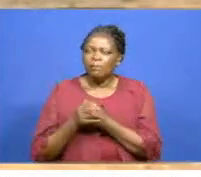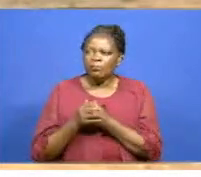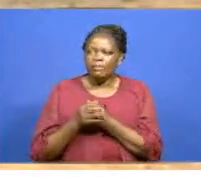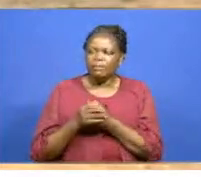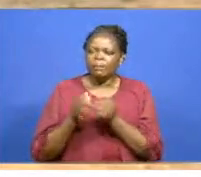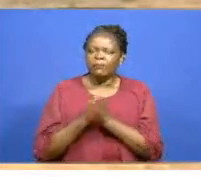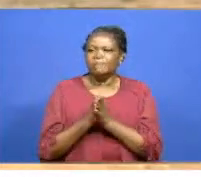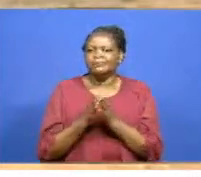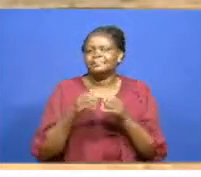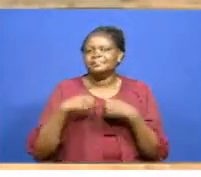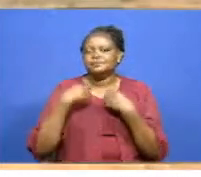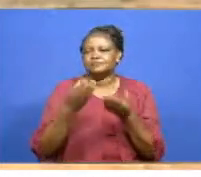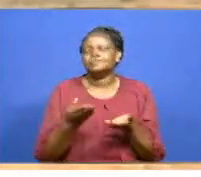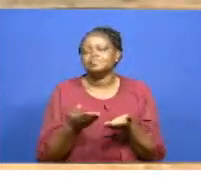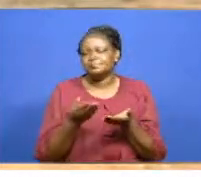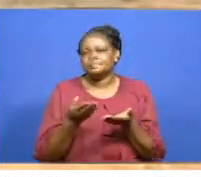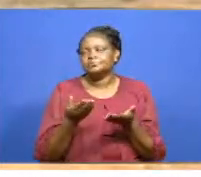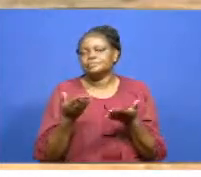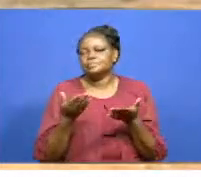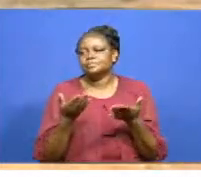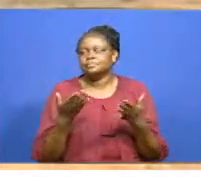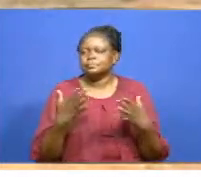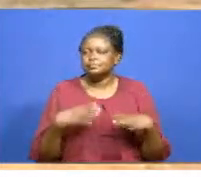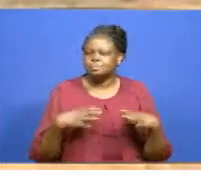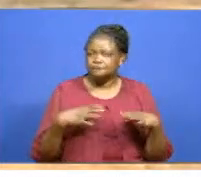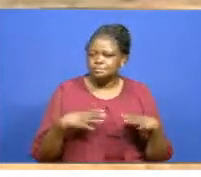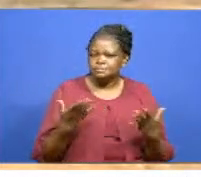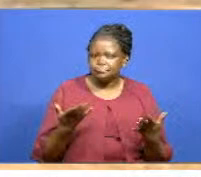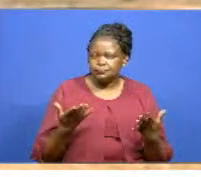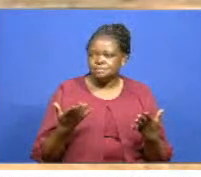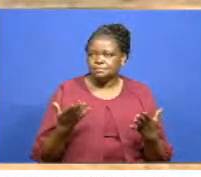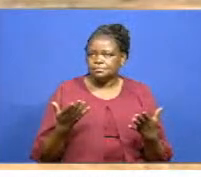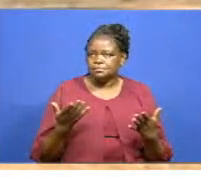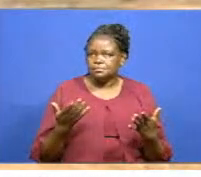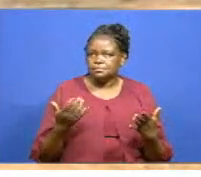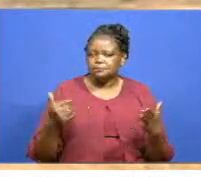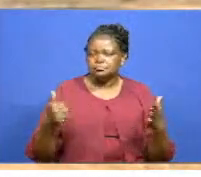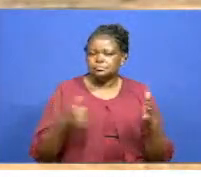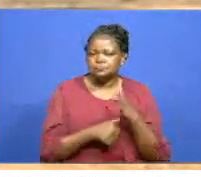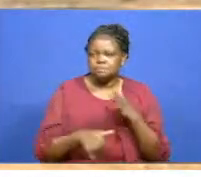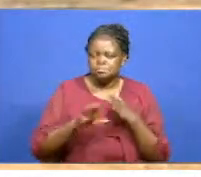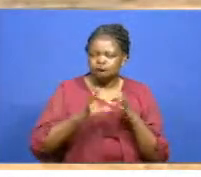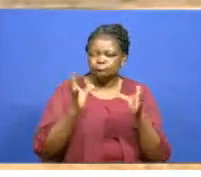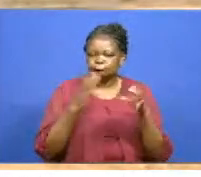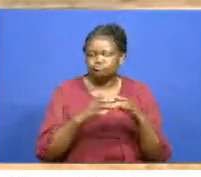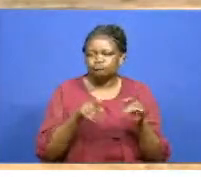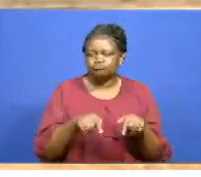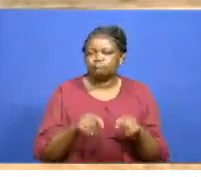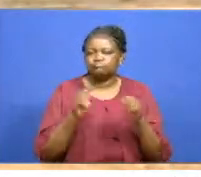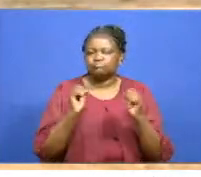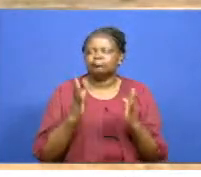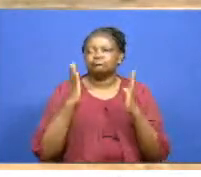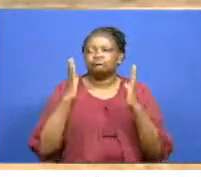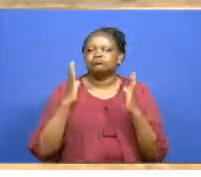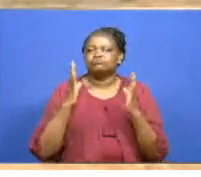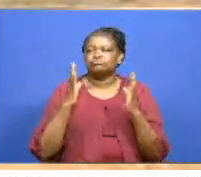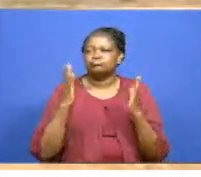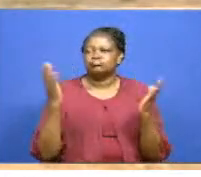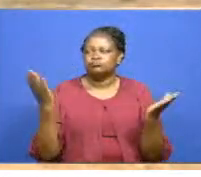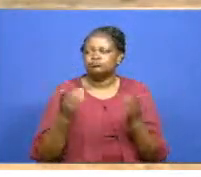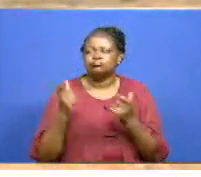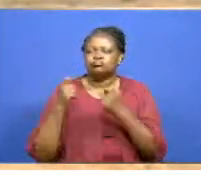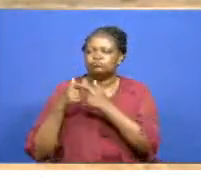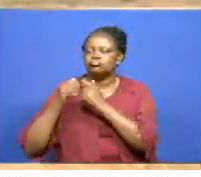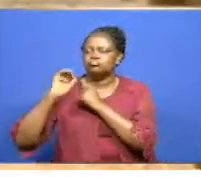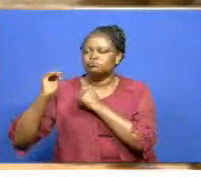giving livelihood to communities, especially the indigenous and the local communities. And today is being celebrated here in Kwale County.